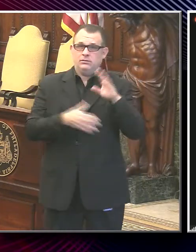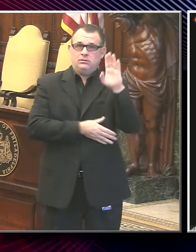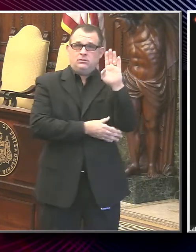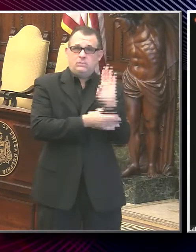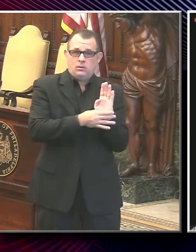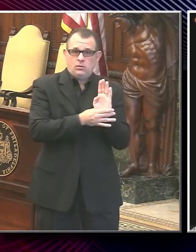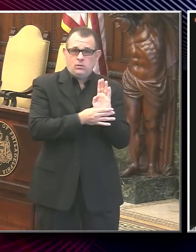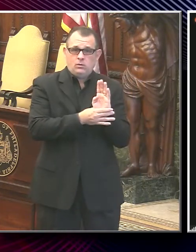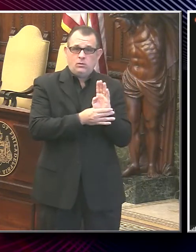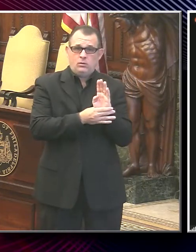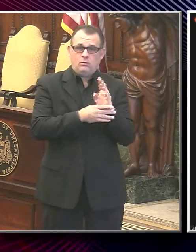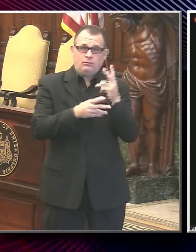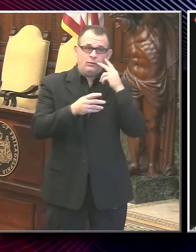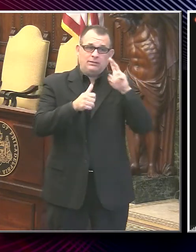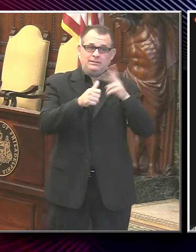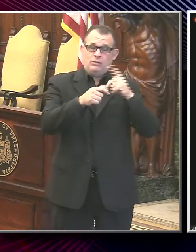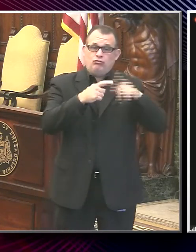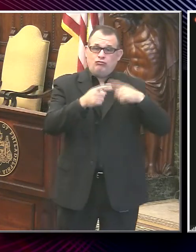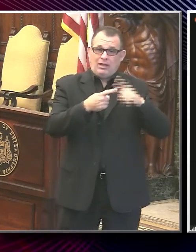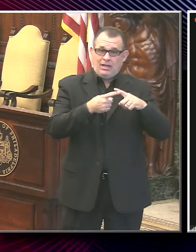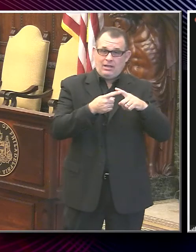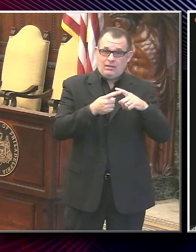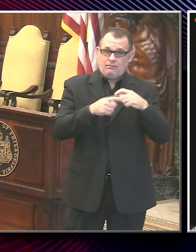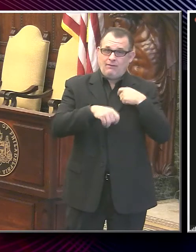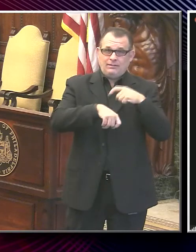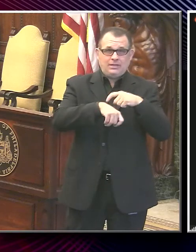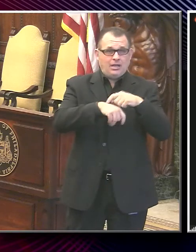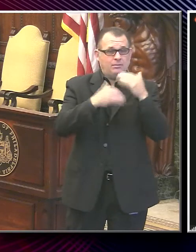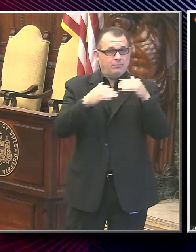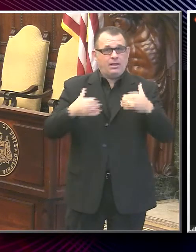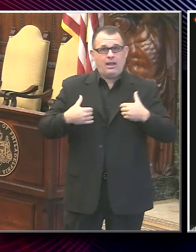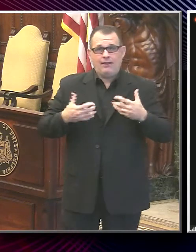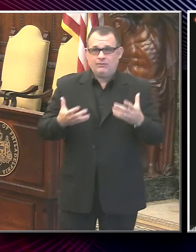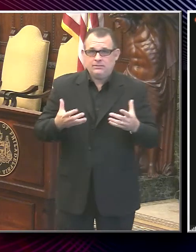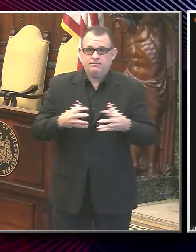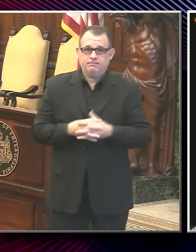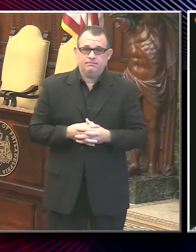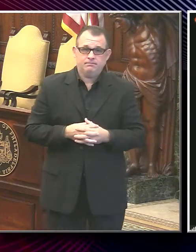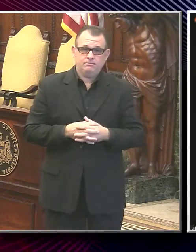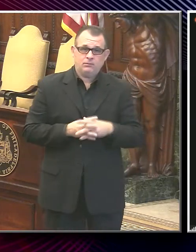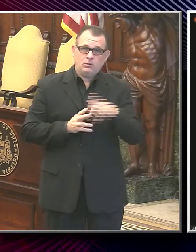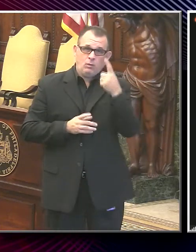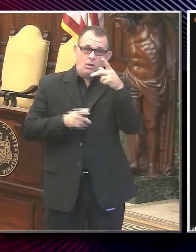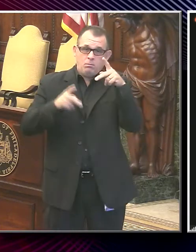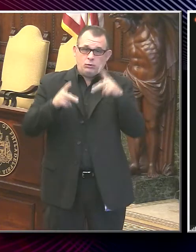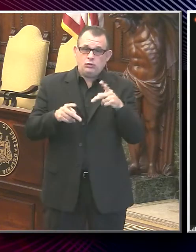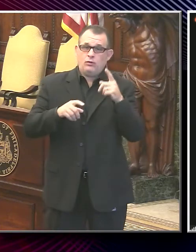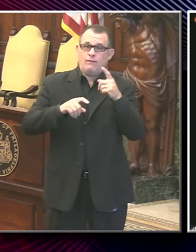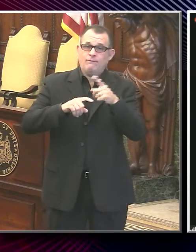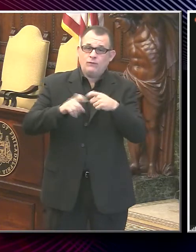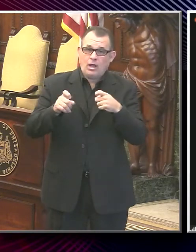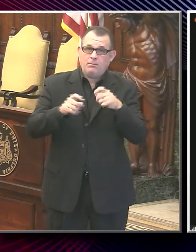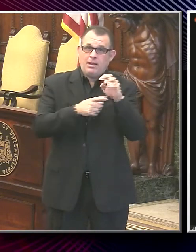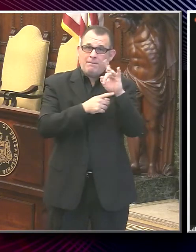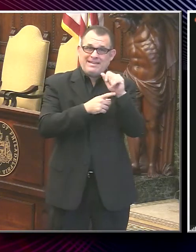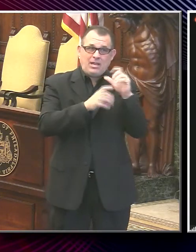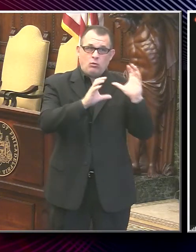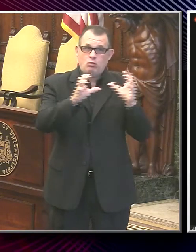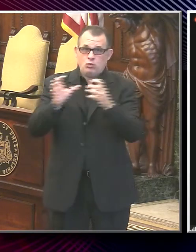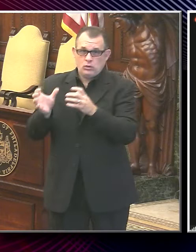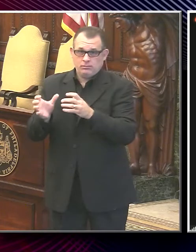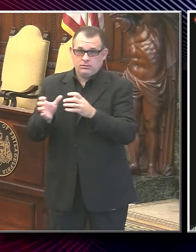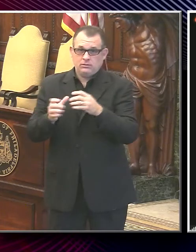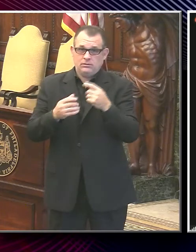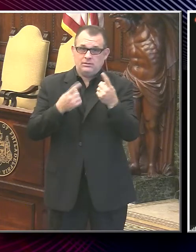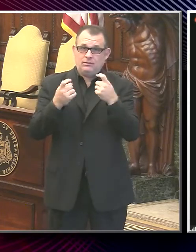round. Please remember, we do have limited time during these briefings, so only one representative from each media outlet is permitted to ask